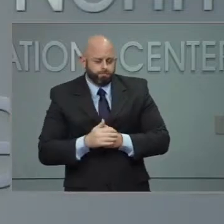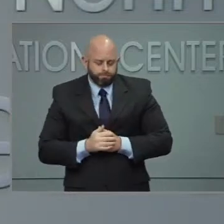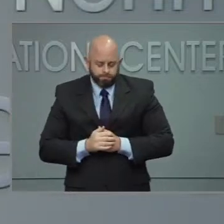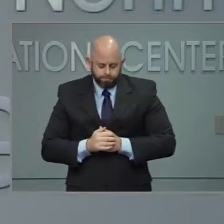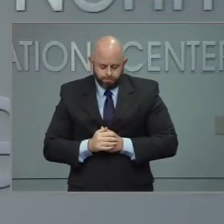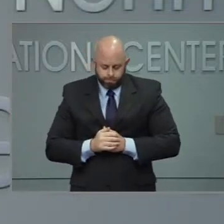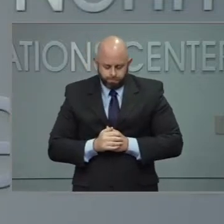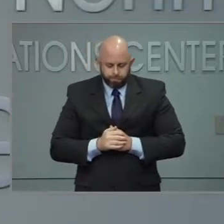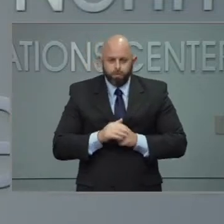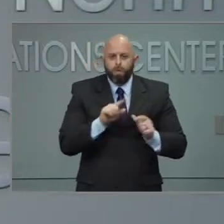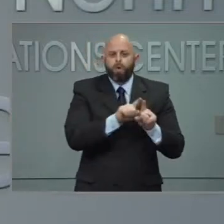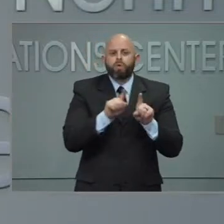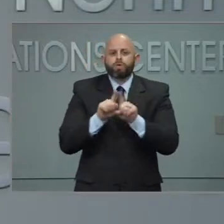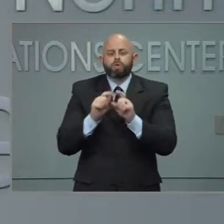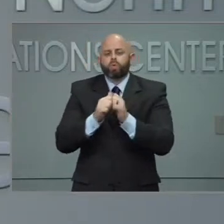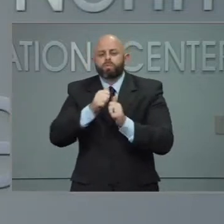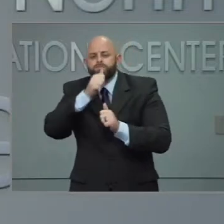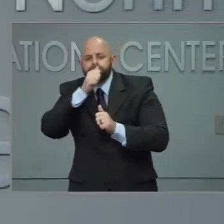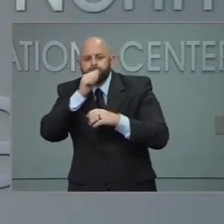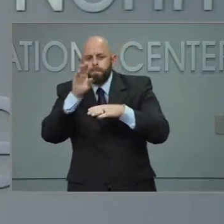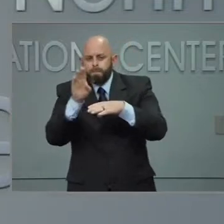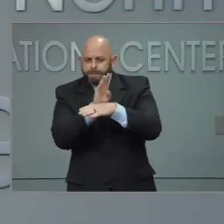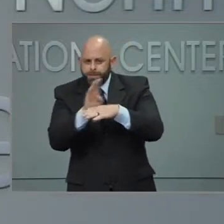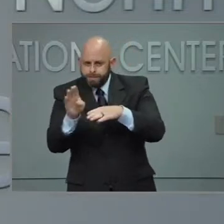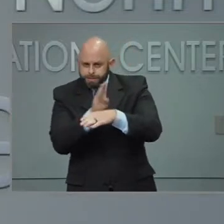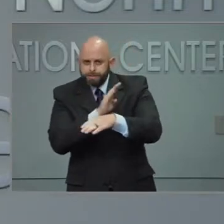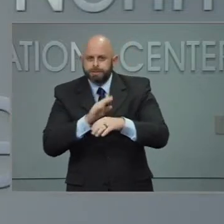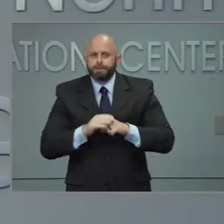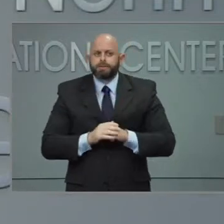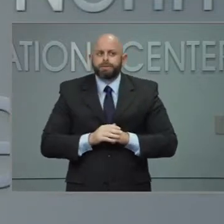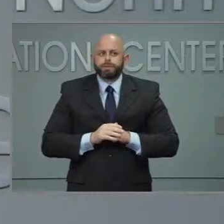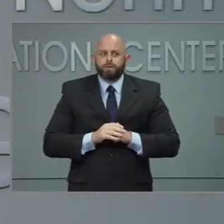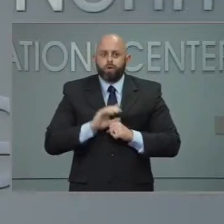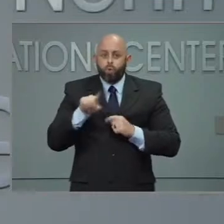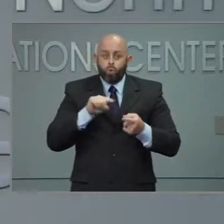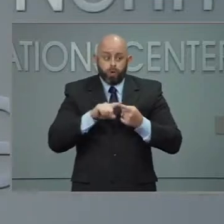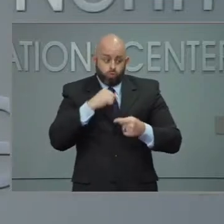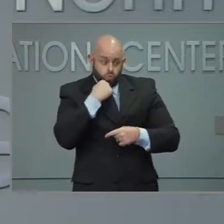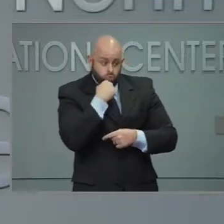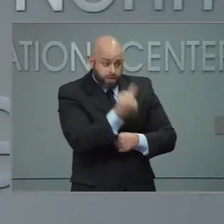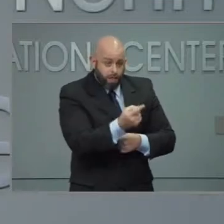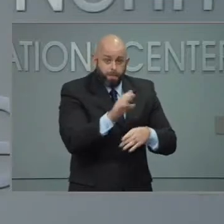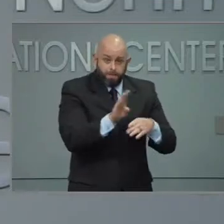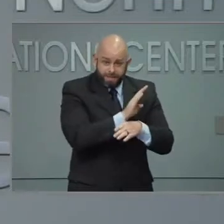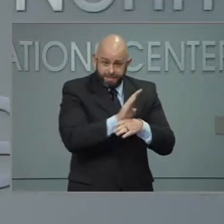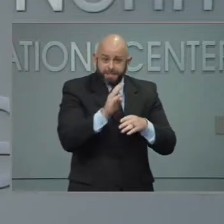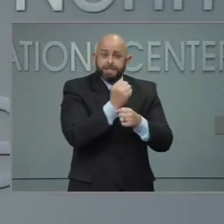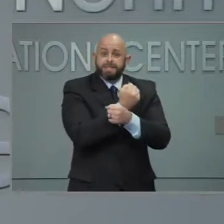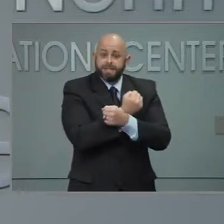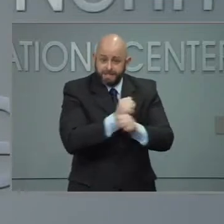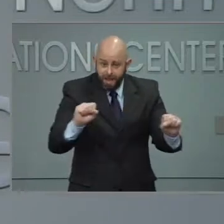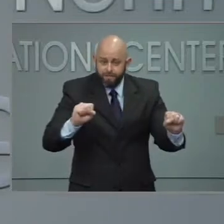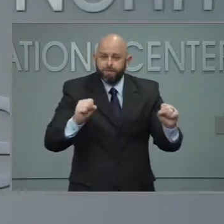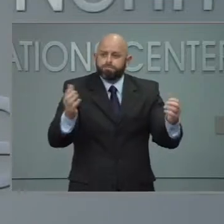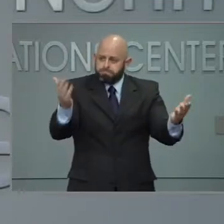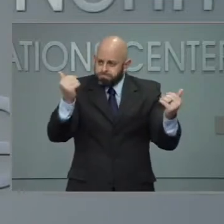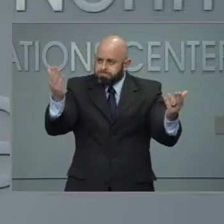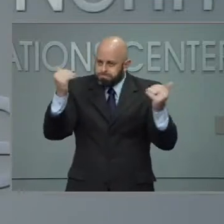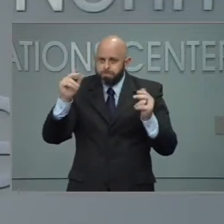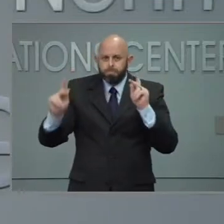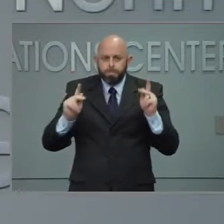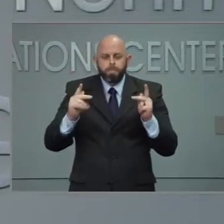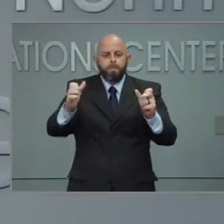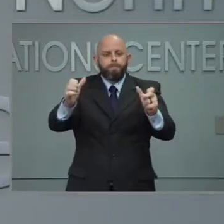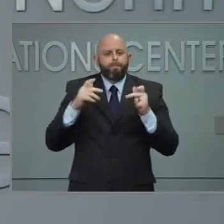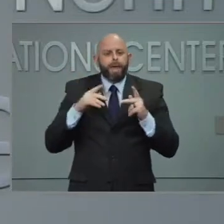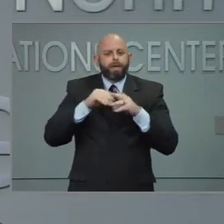At what point do you tell companies it is safe to start bringing people, more people back into